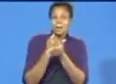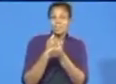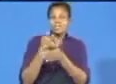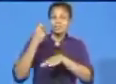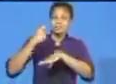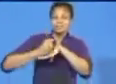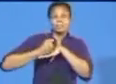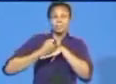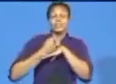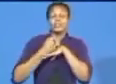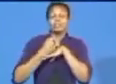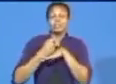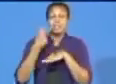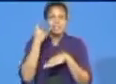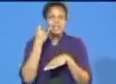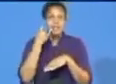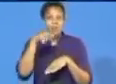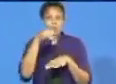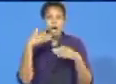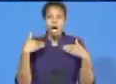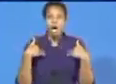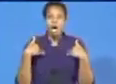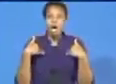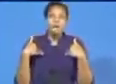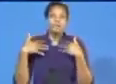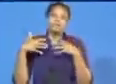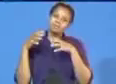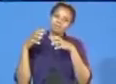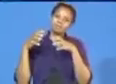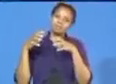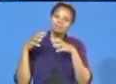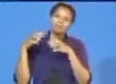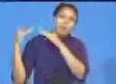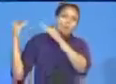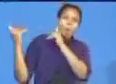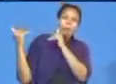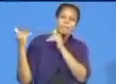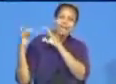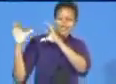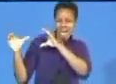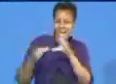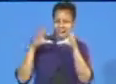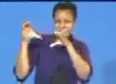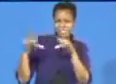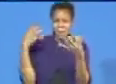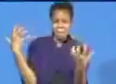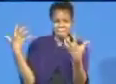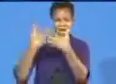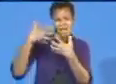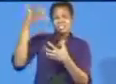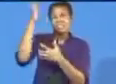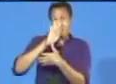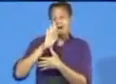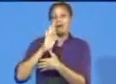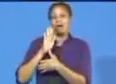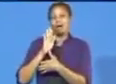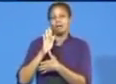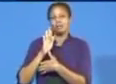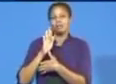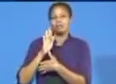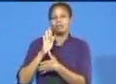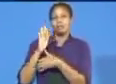appropriate expectation, if your actions are lined up with God's instruction, the